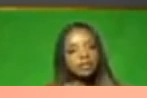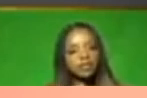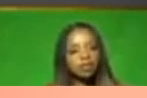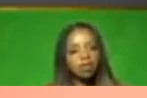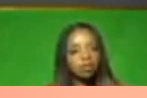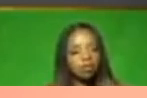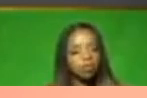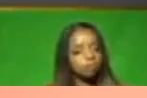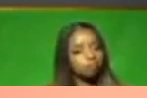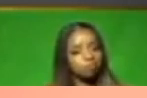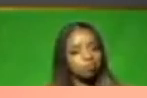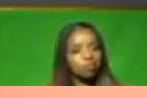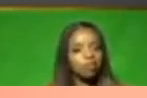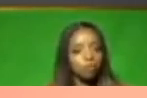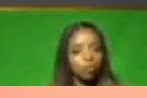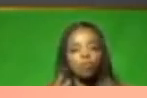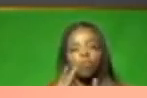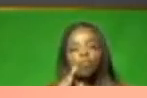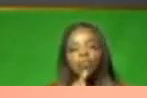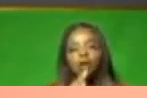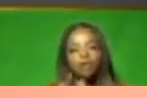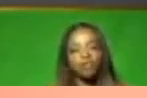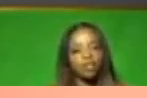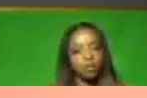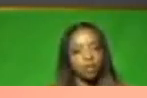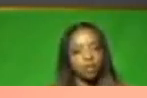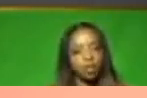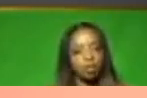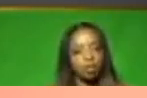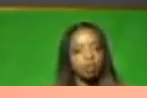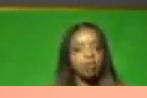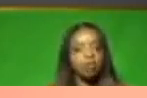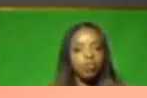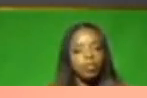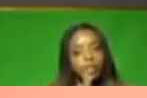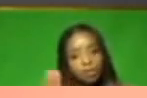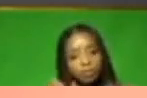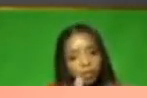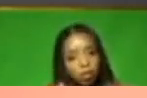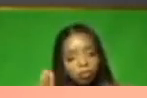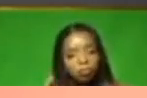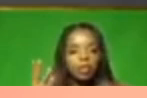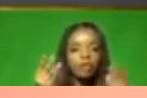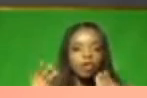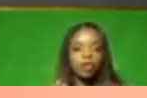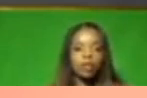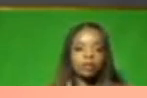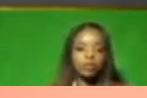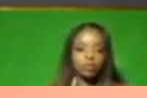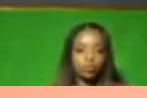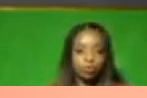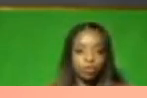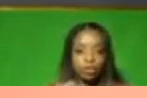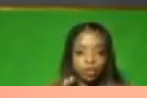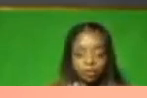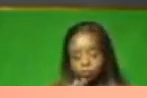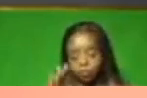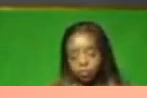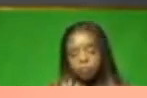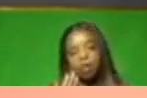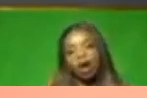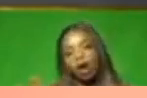private sector, from development finance institutions, and indeed from other sources as